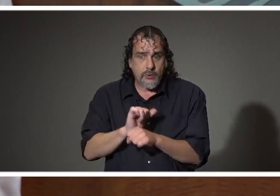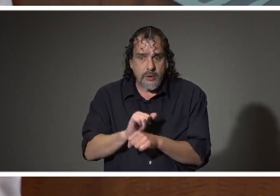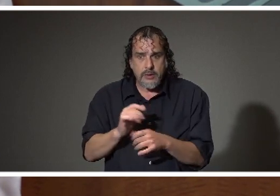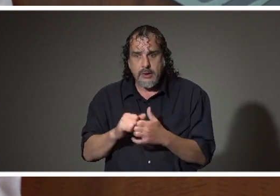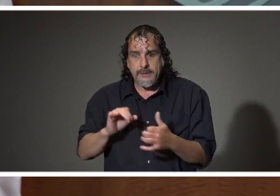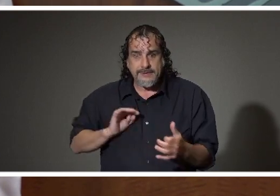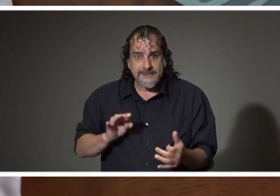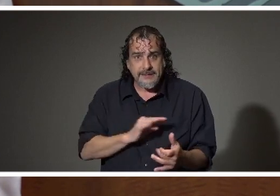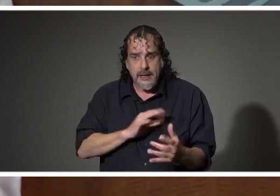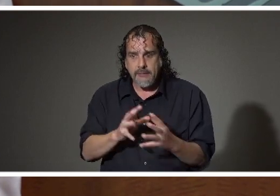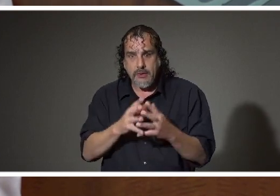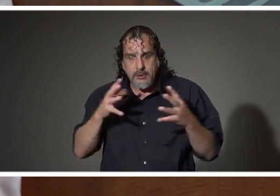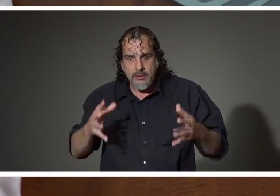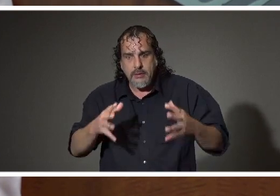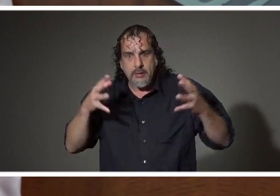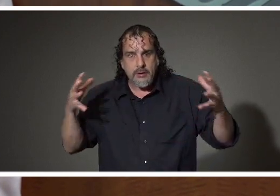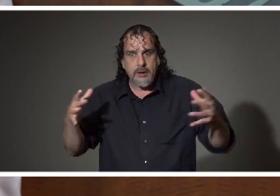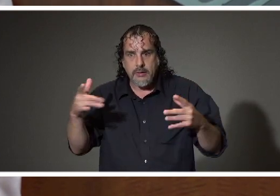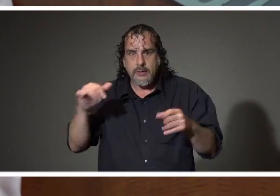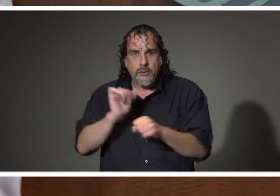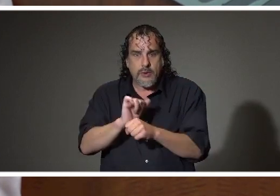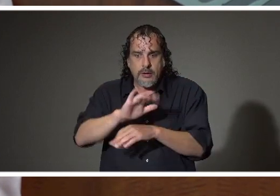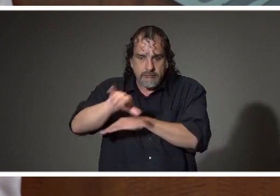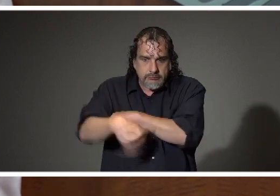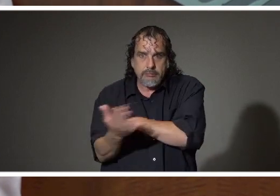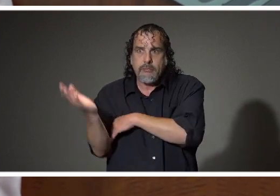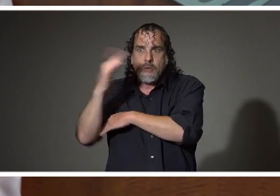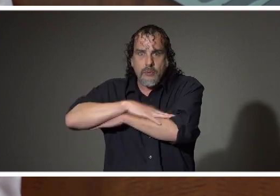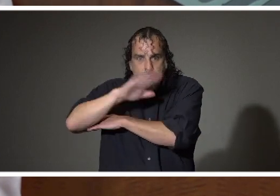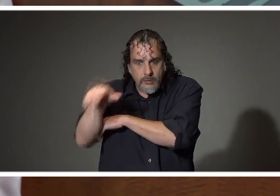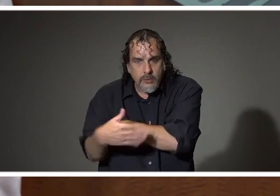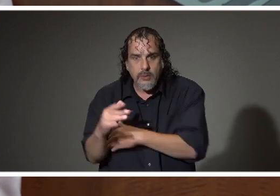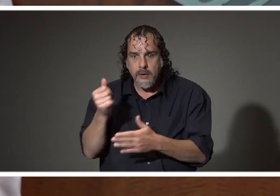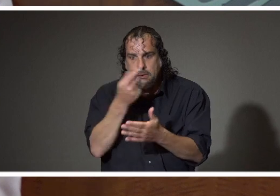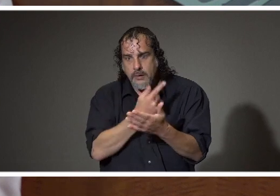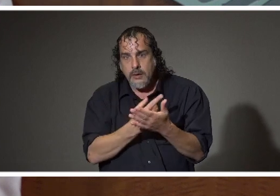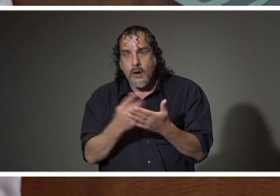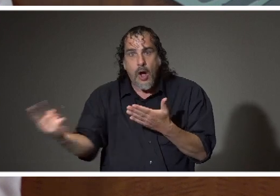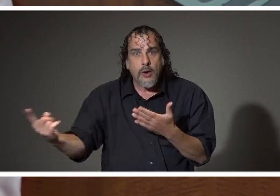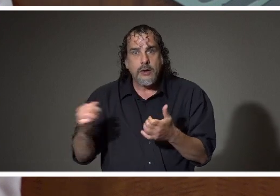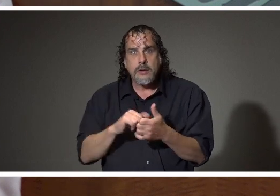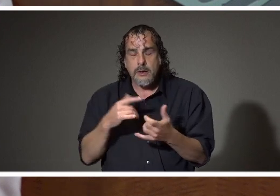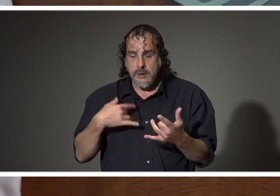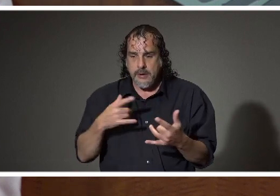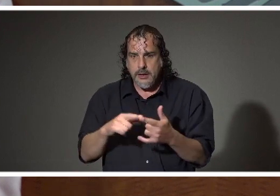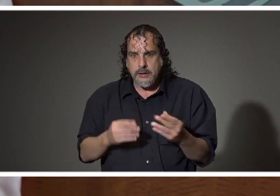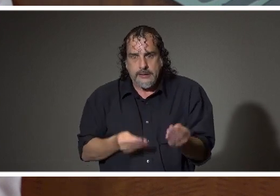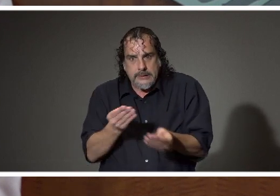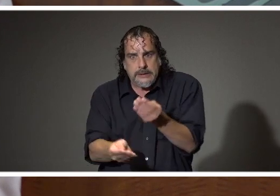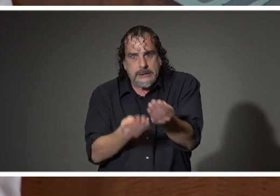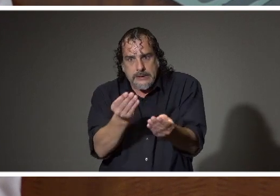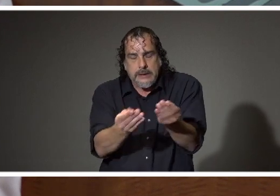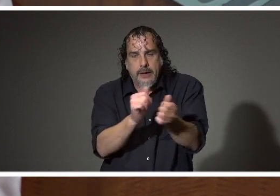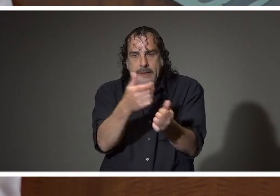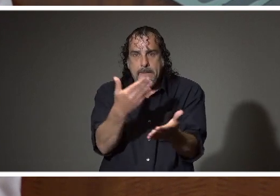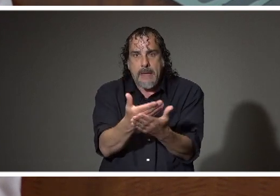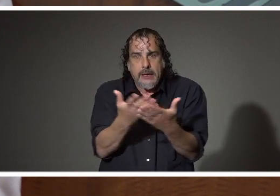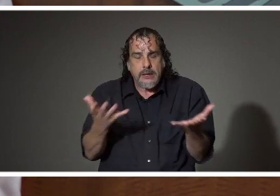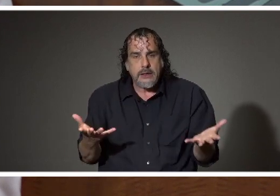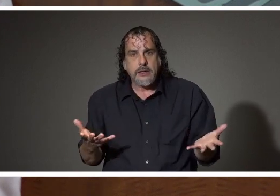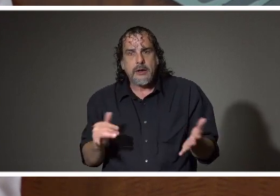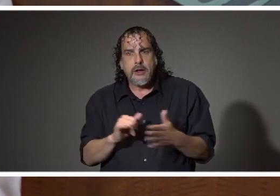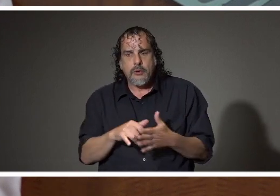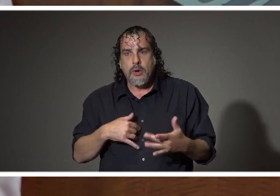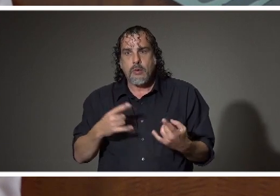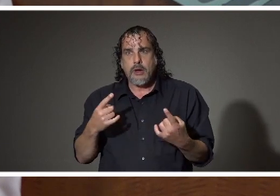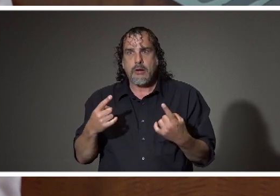of claims and the people working so hard every day to bring those Mississippians the benefits that they deserve, what we have been able